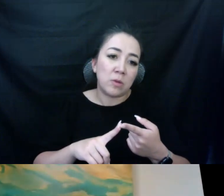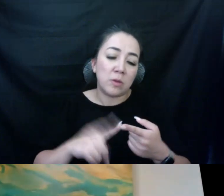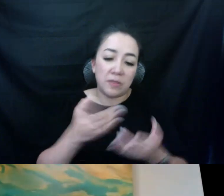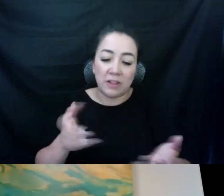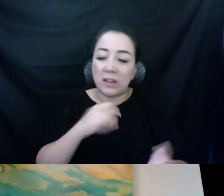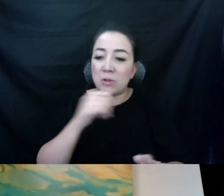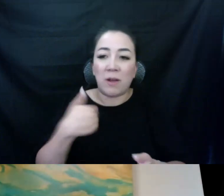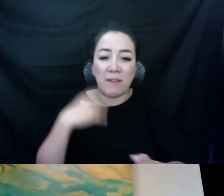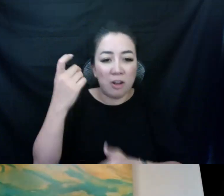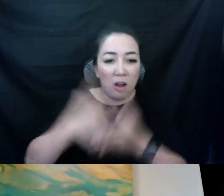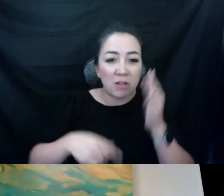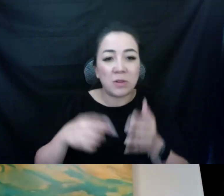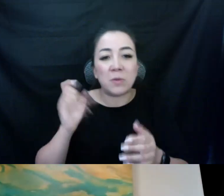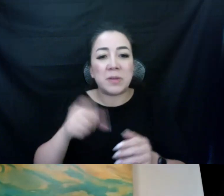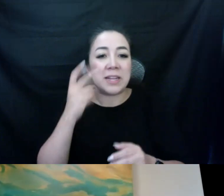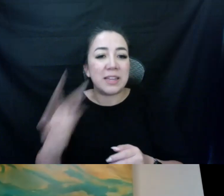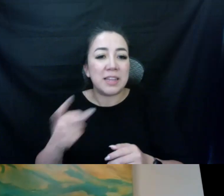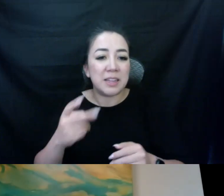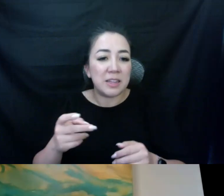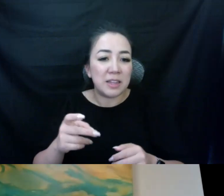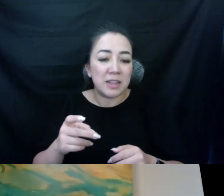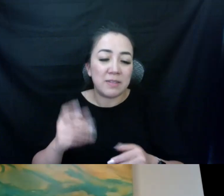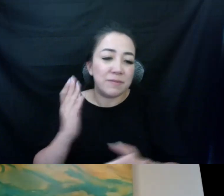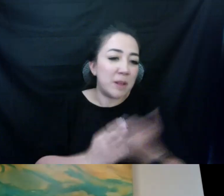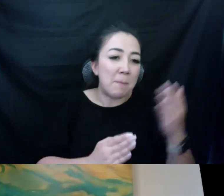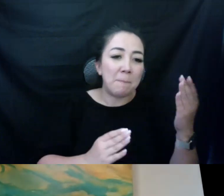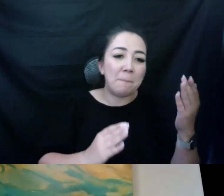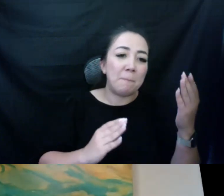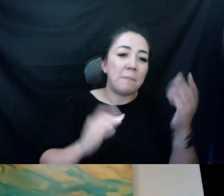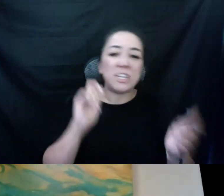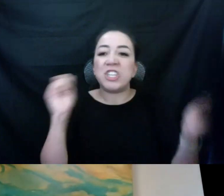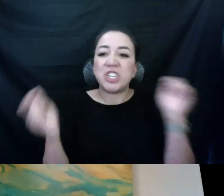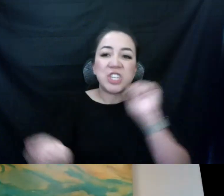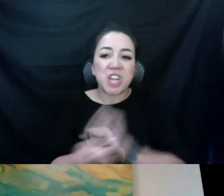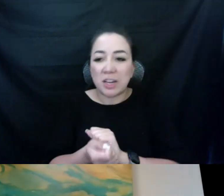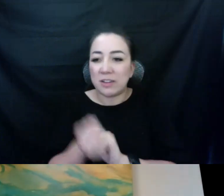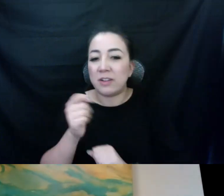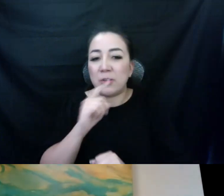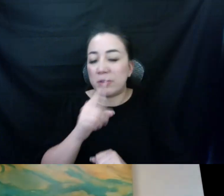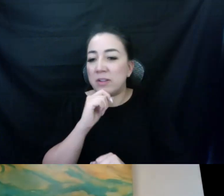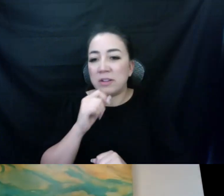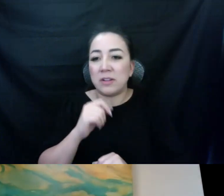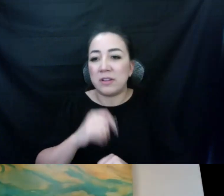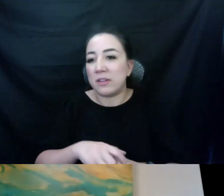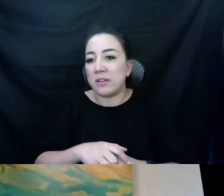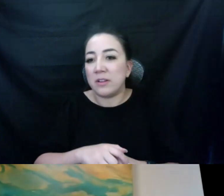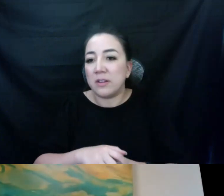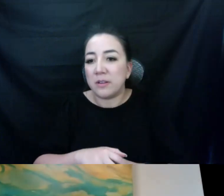that we could see some change that really is important.